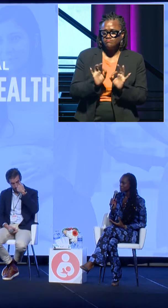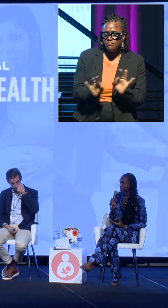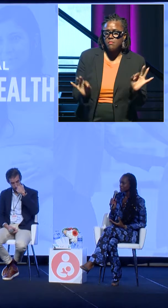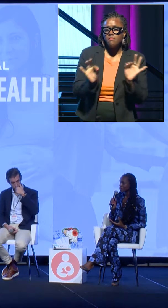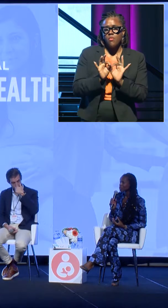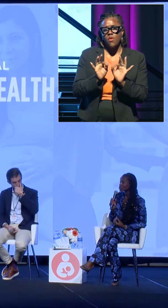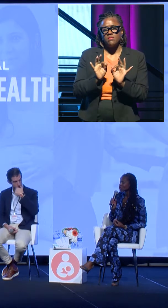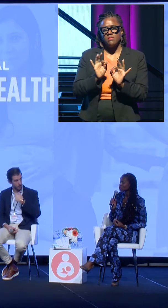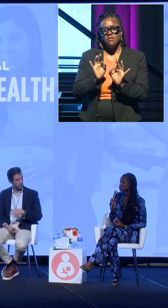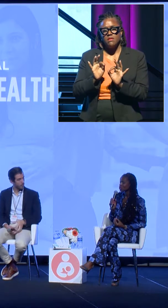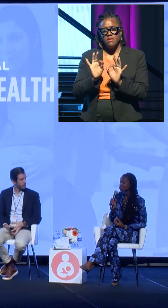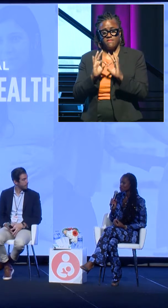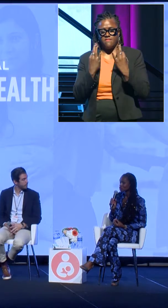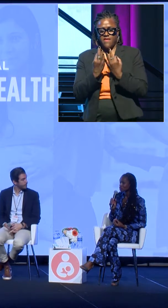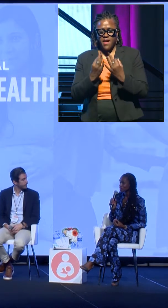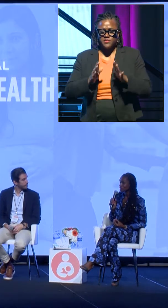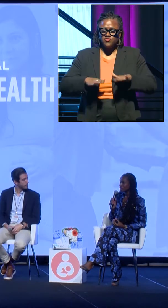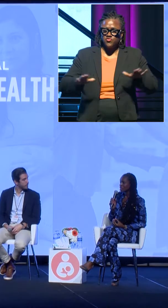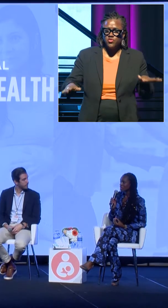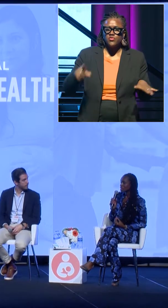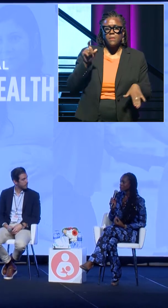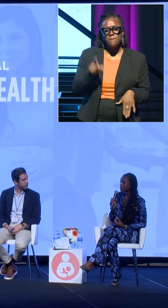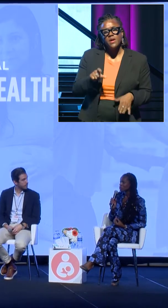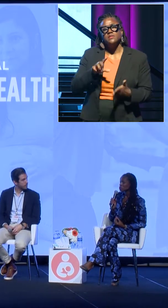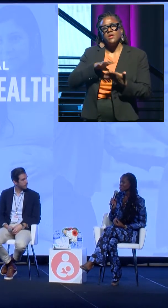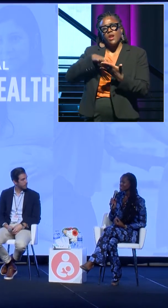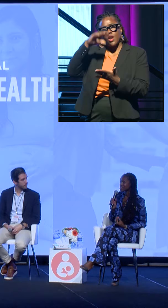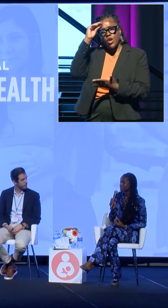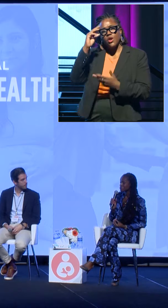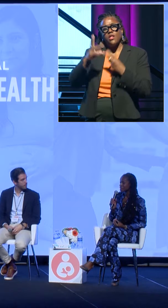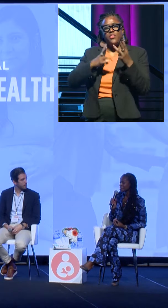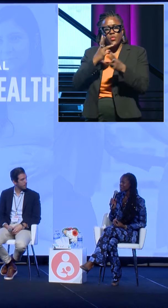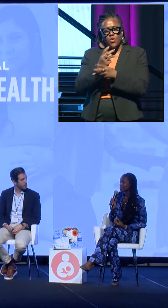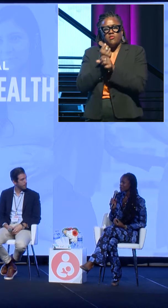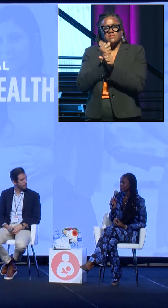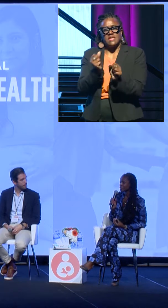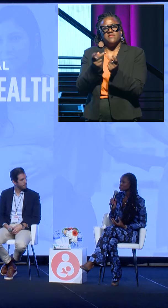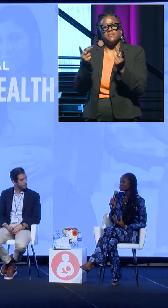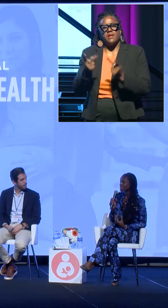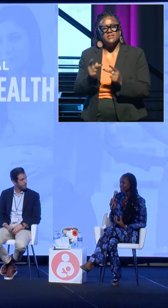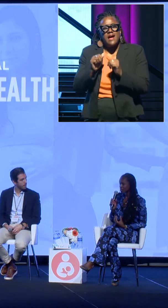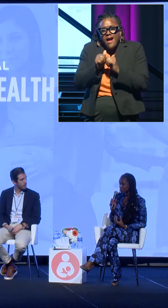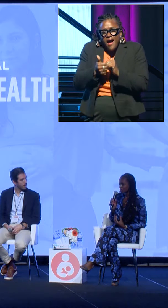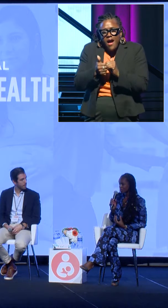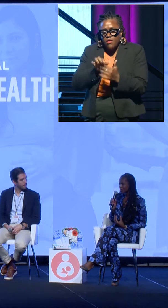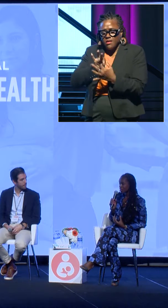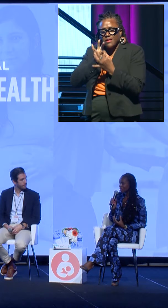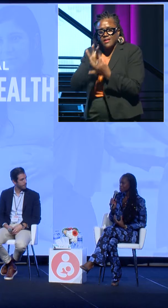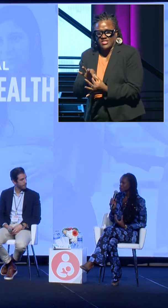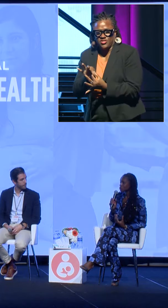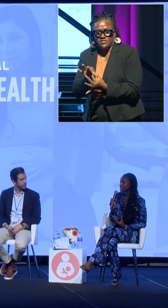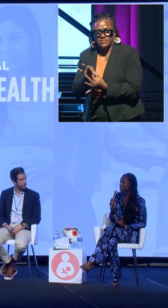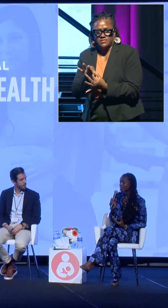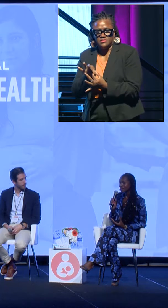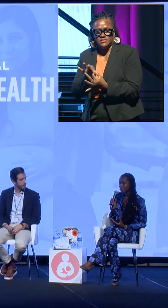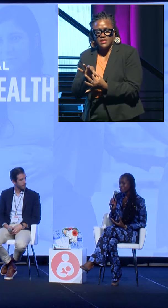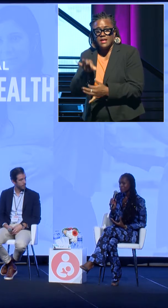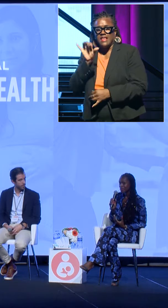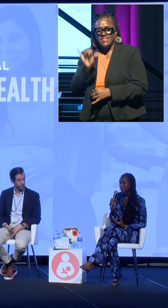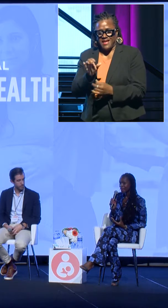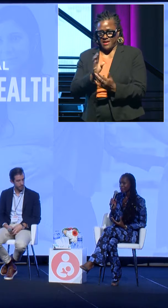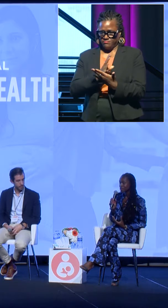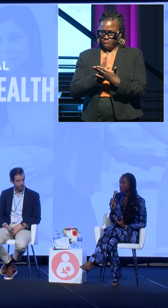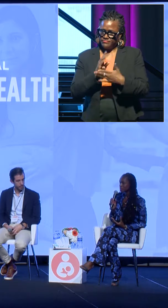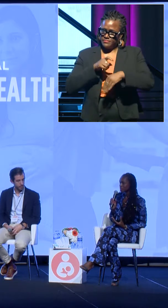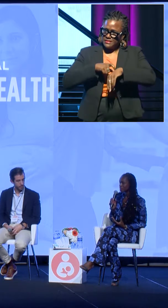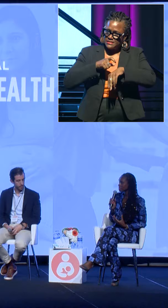our families, for our children to learn that the world is a safe place, and they learn that through connection. And so that time